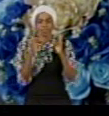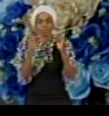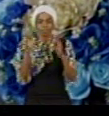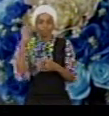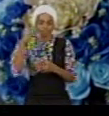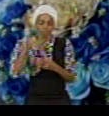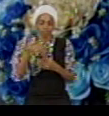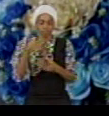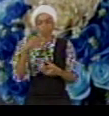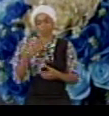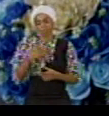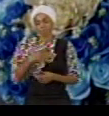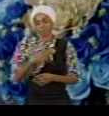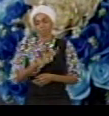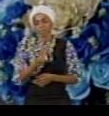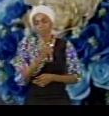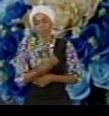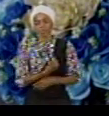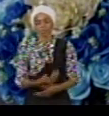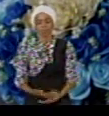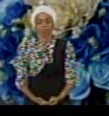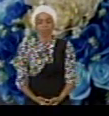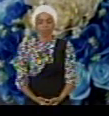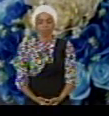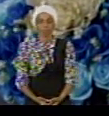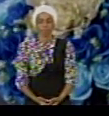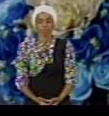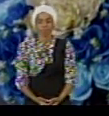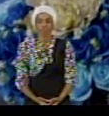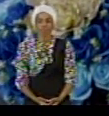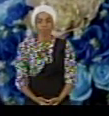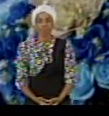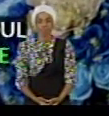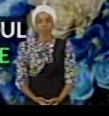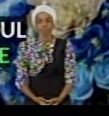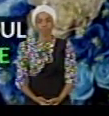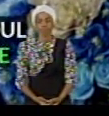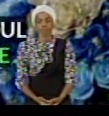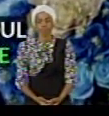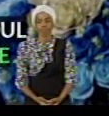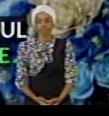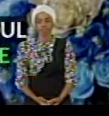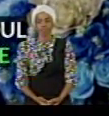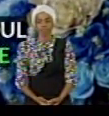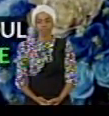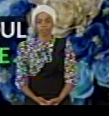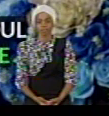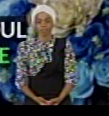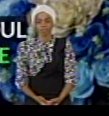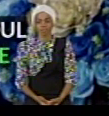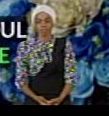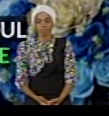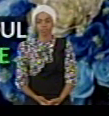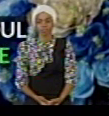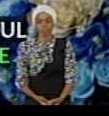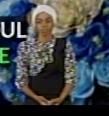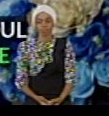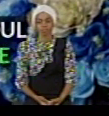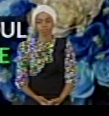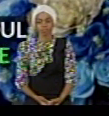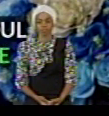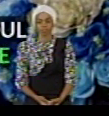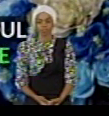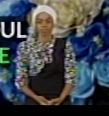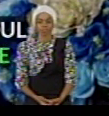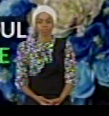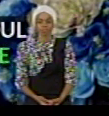Temptation Roll Jesus gives me whatever be tights though the conflict be fierce and long though the temperature may my